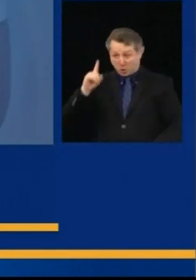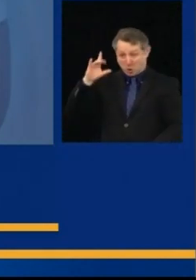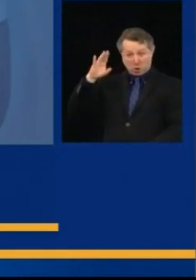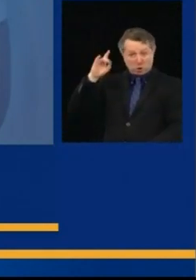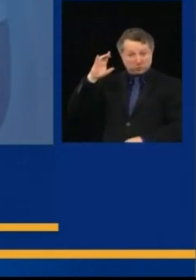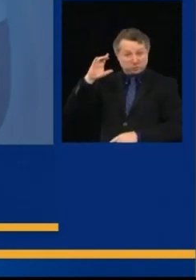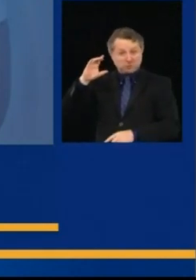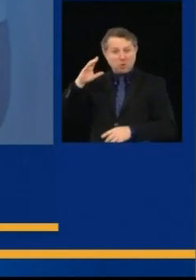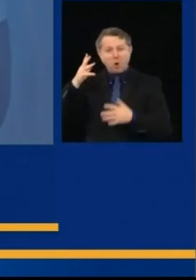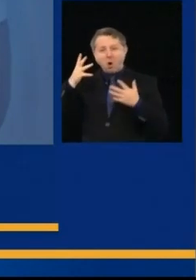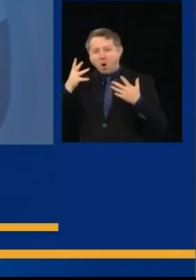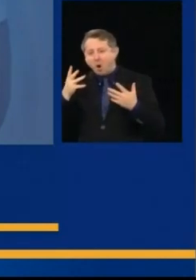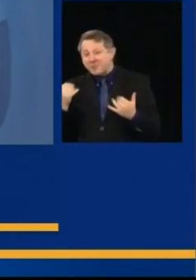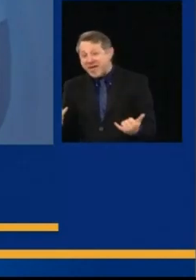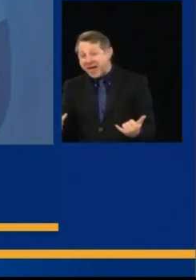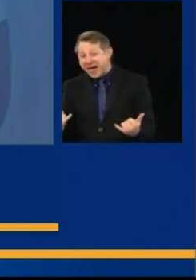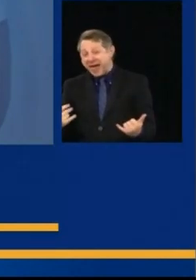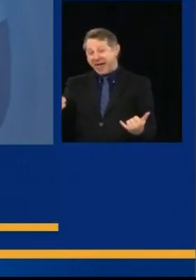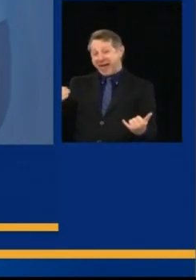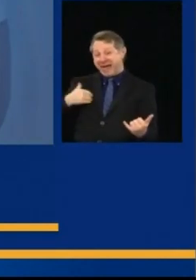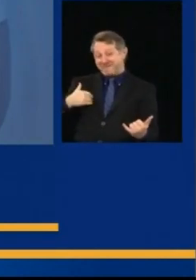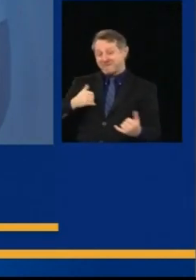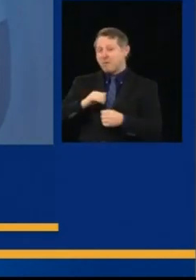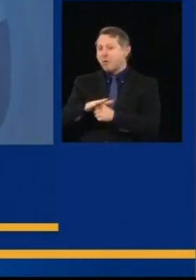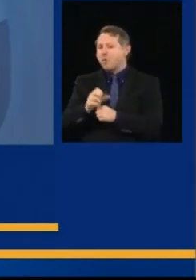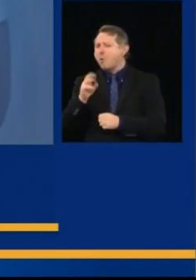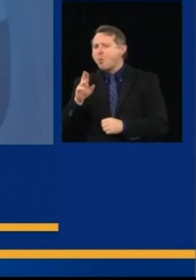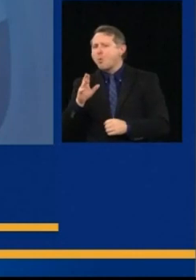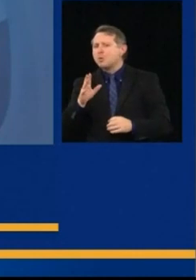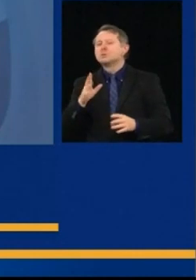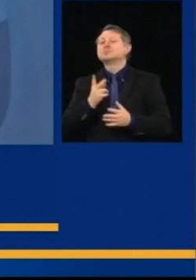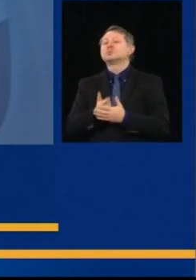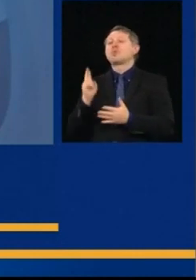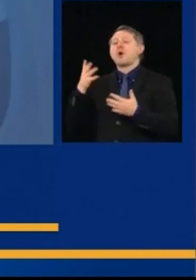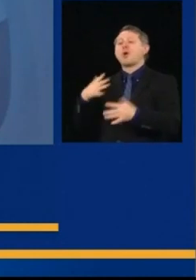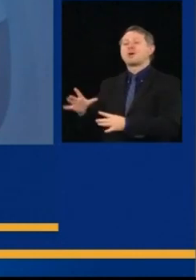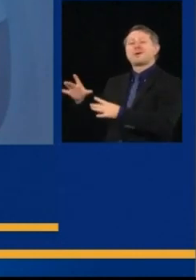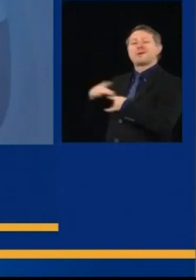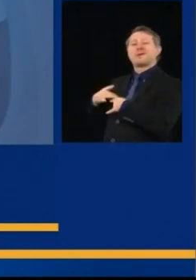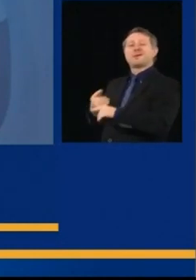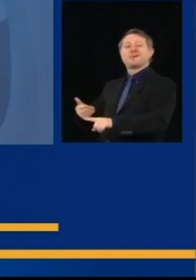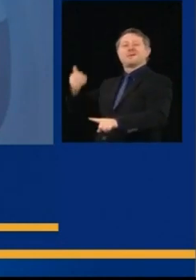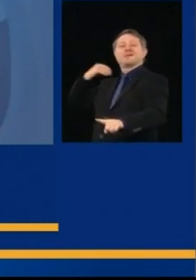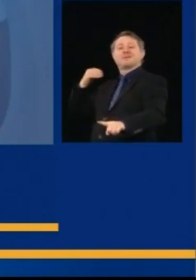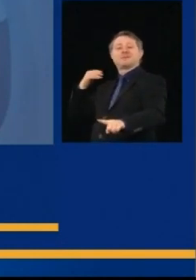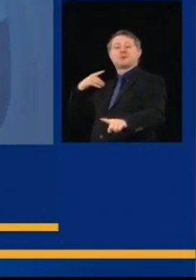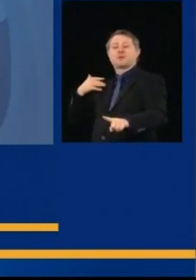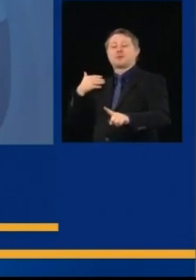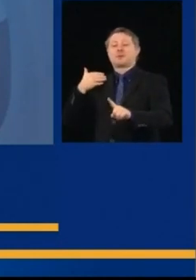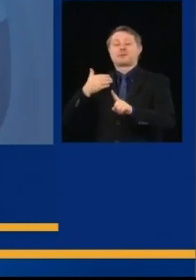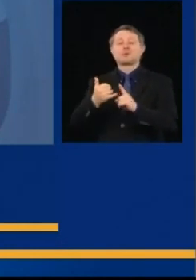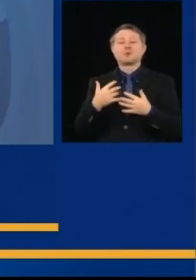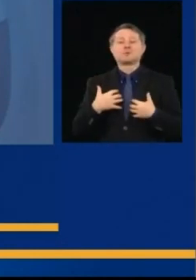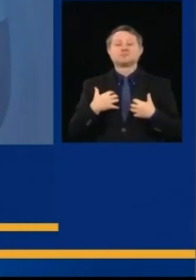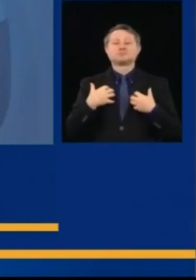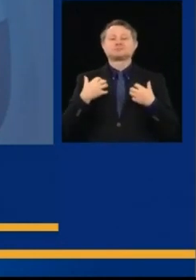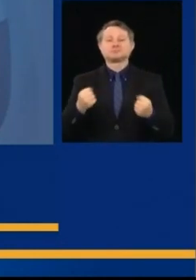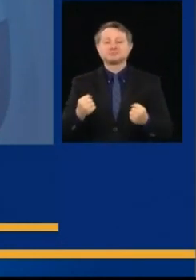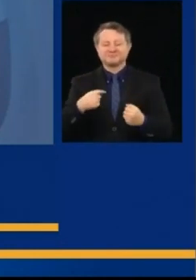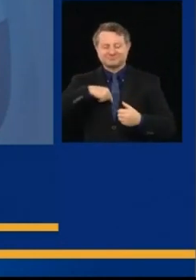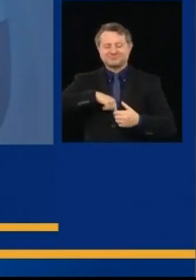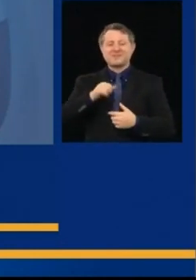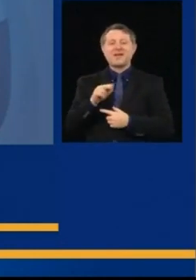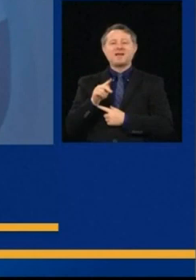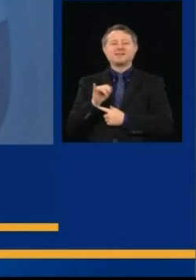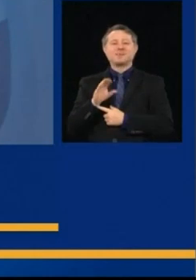it several weeks ago and now have the antibodies saying that they had the virus and they recovered from the